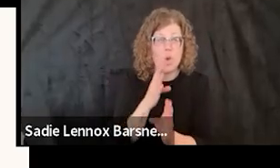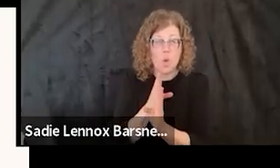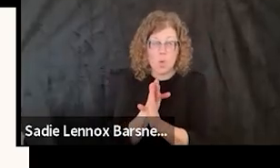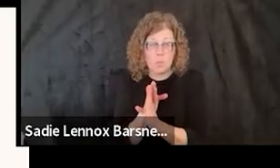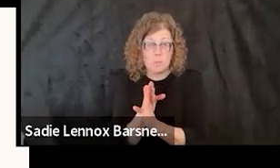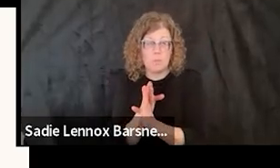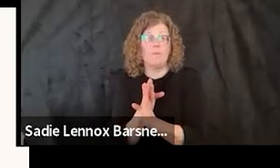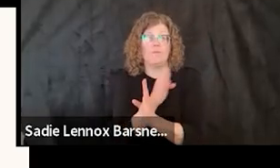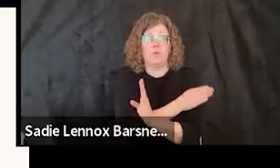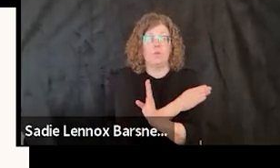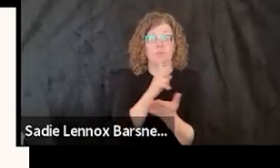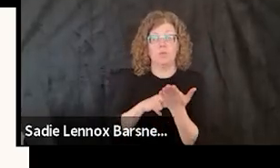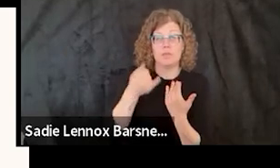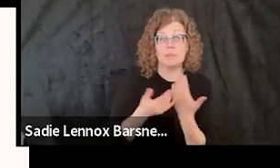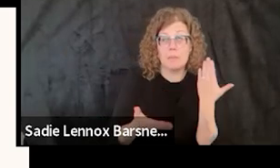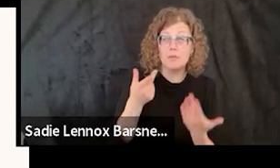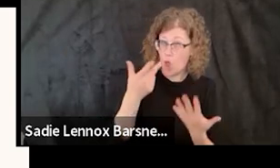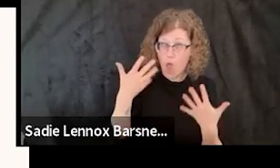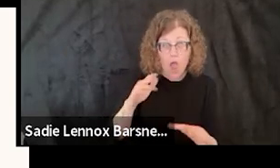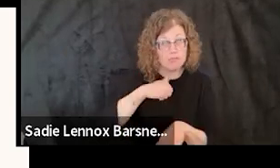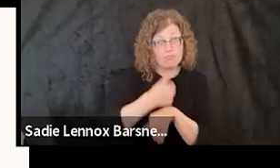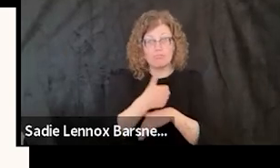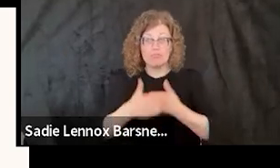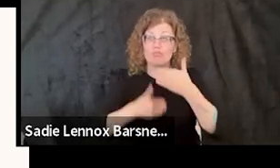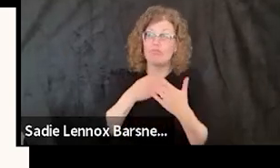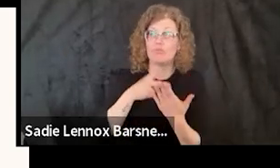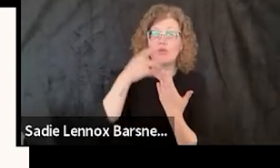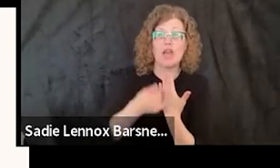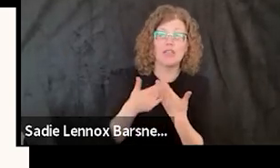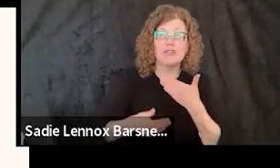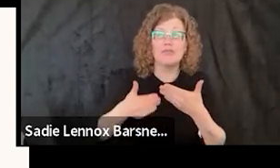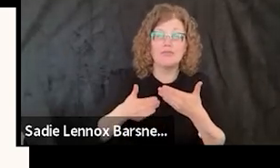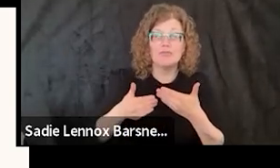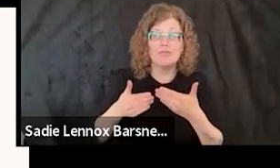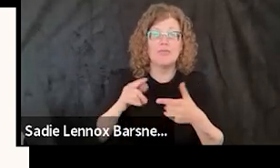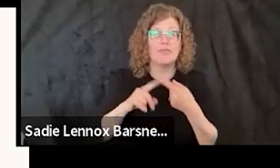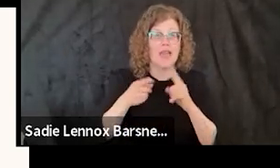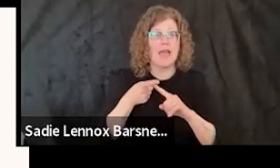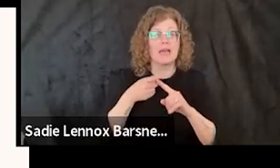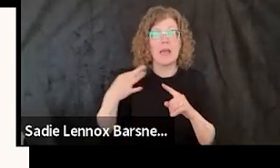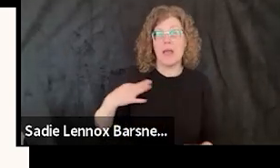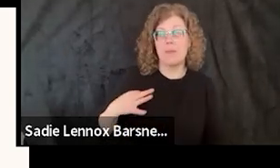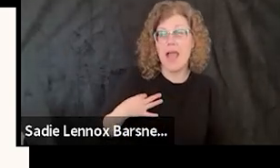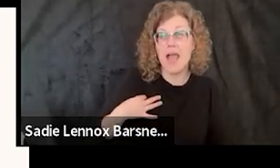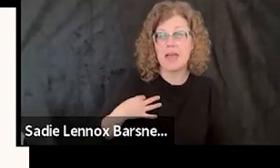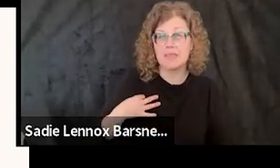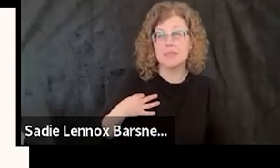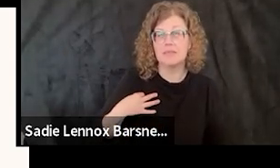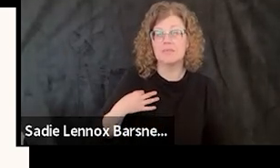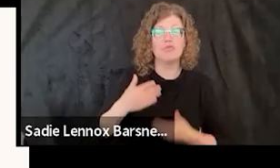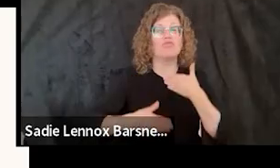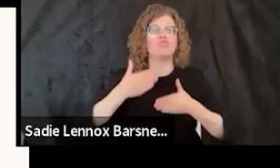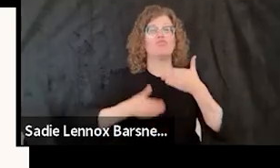project may already be underway before you submit your application or before you receive the grant results, but you cannot apply